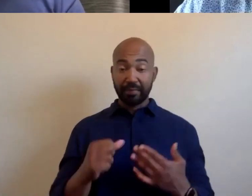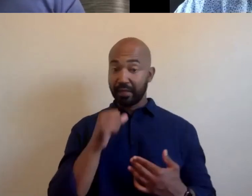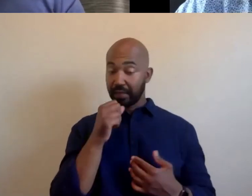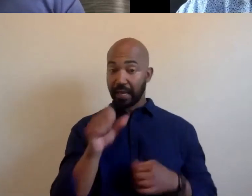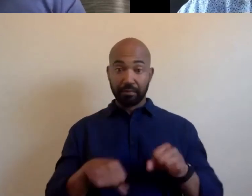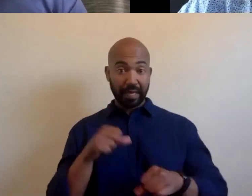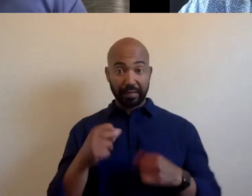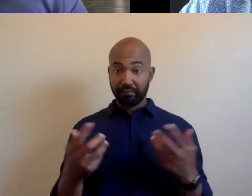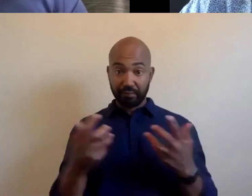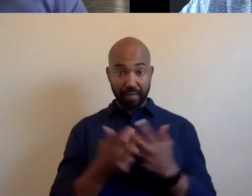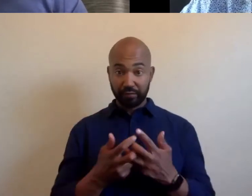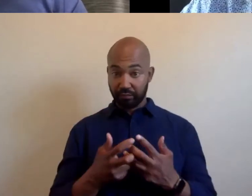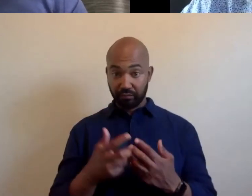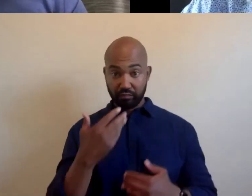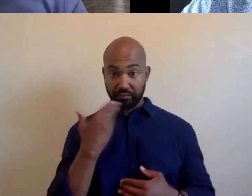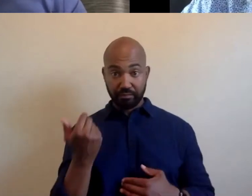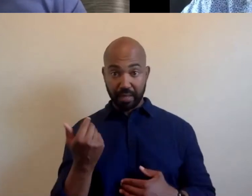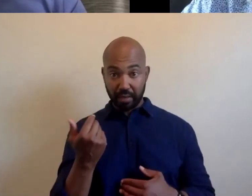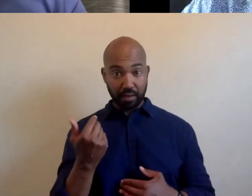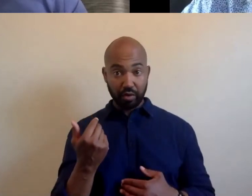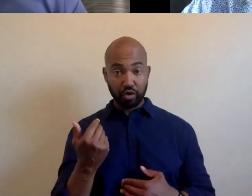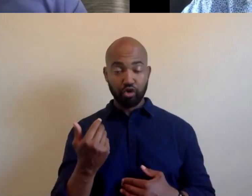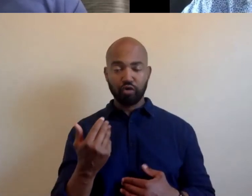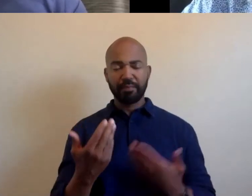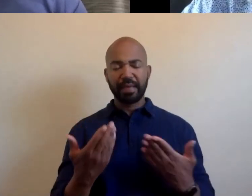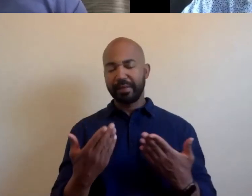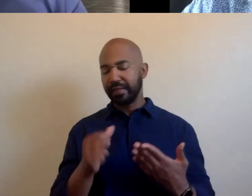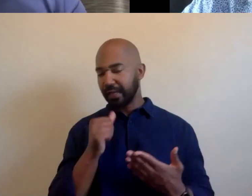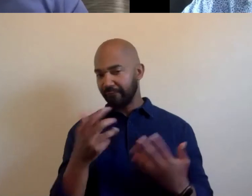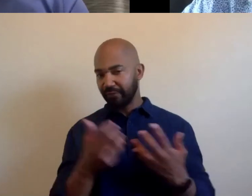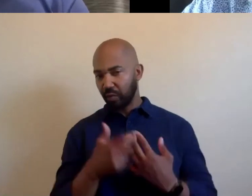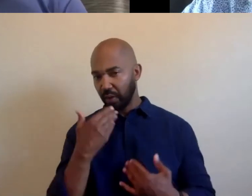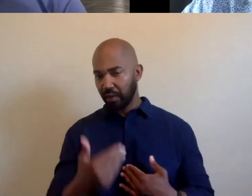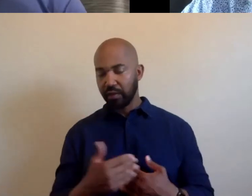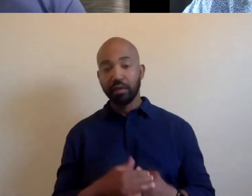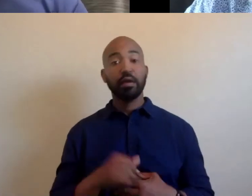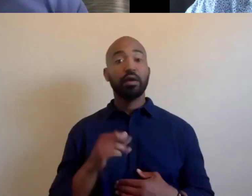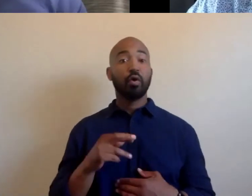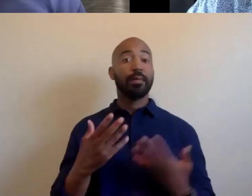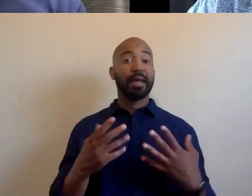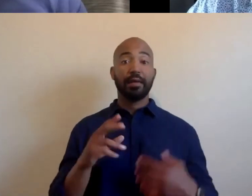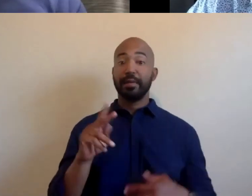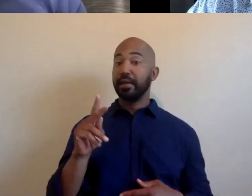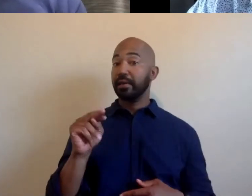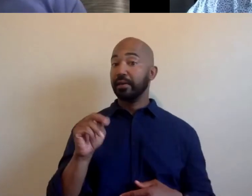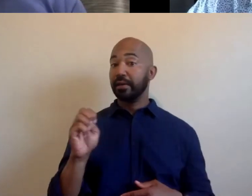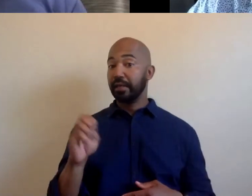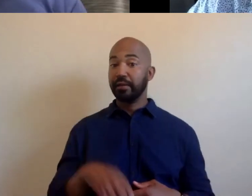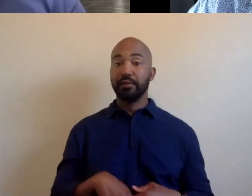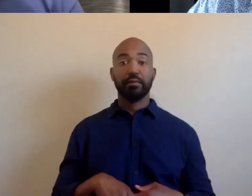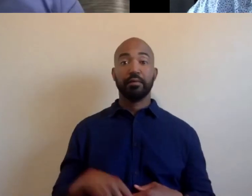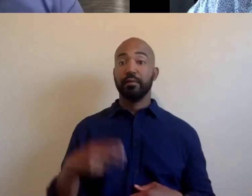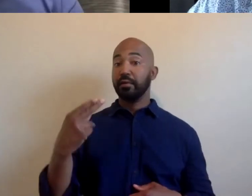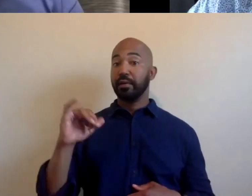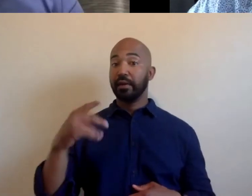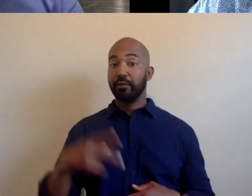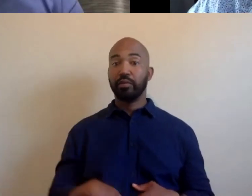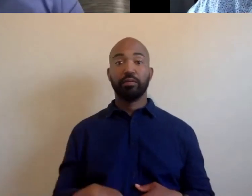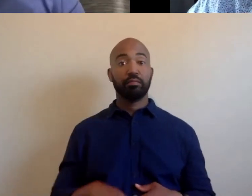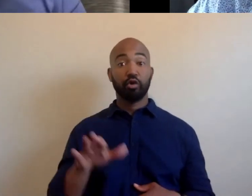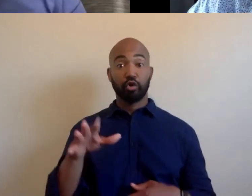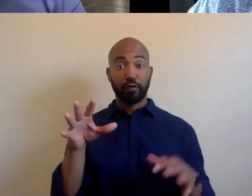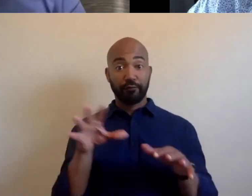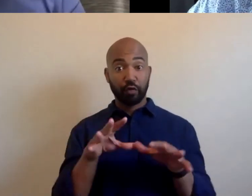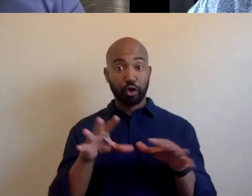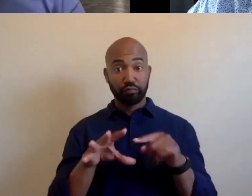well? Is there something else going on there? Is it your knee? Is it your hip? Is it your foot? But